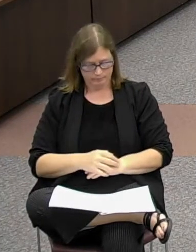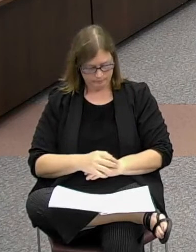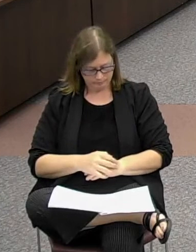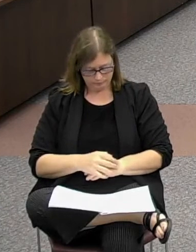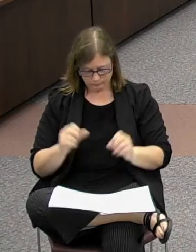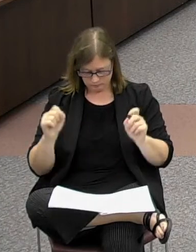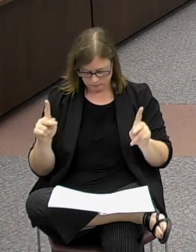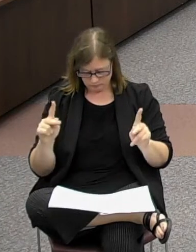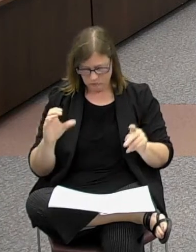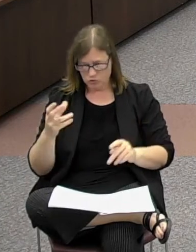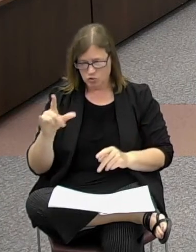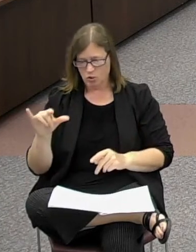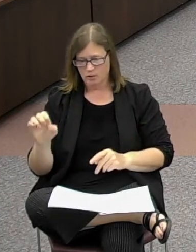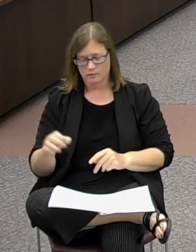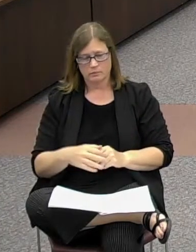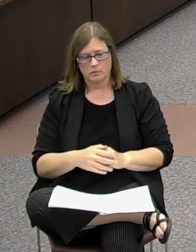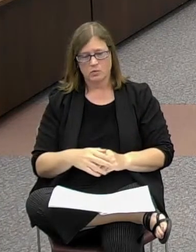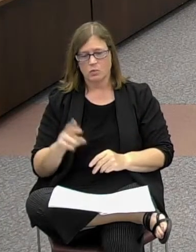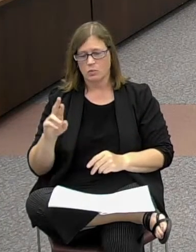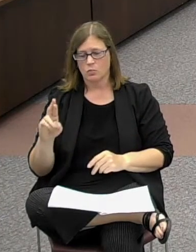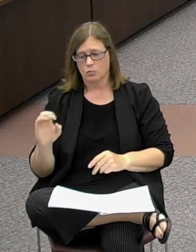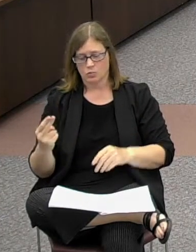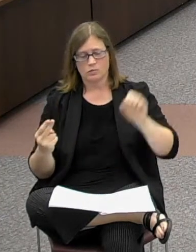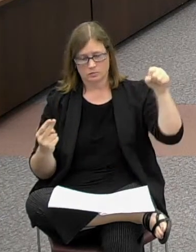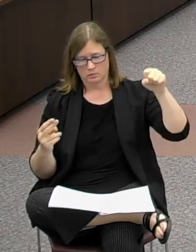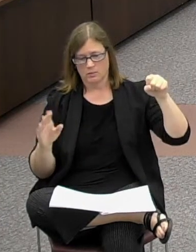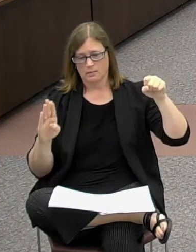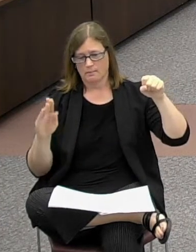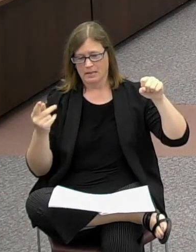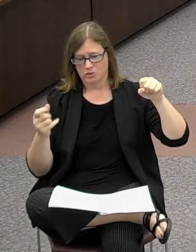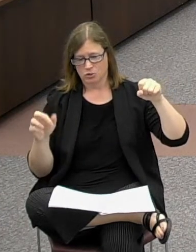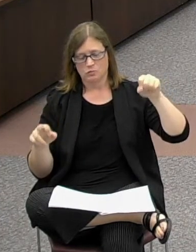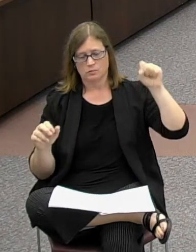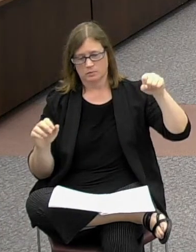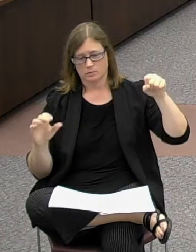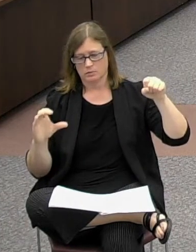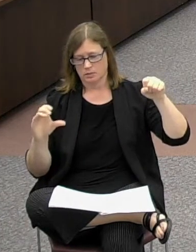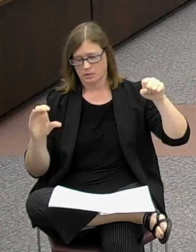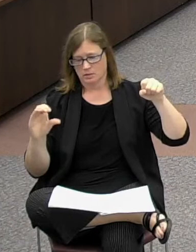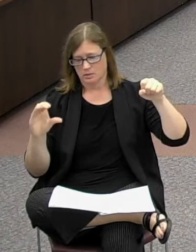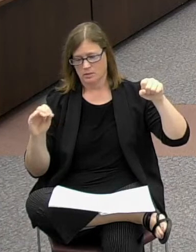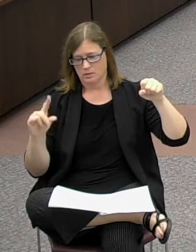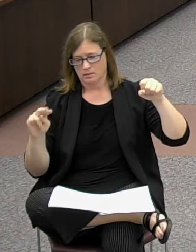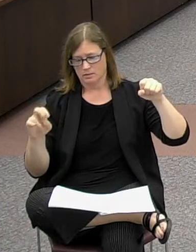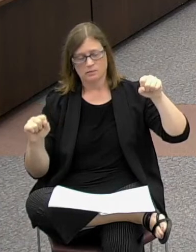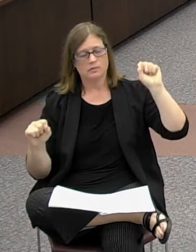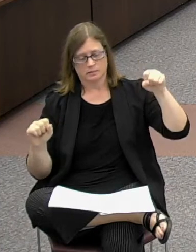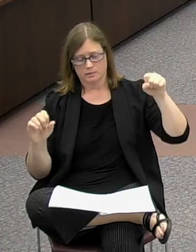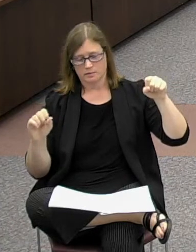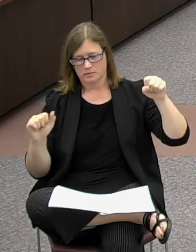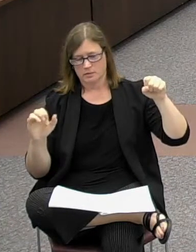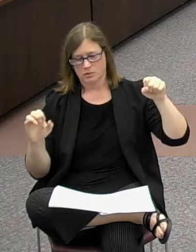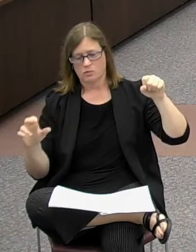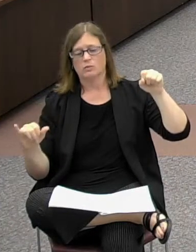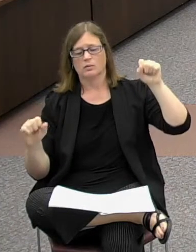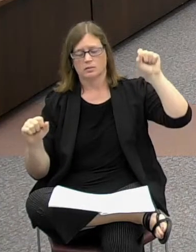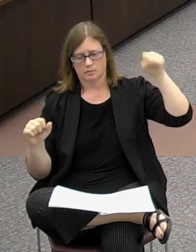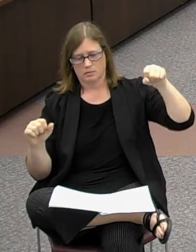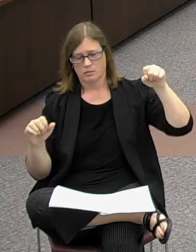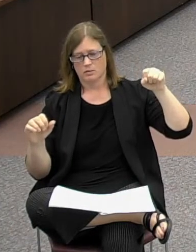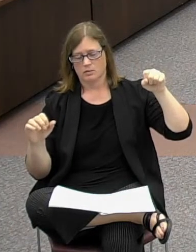All right, Charlie? Ms. Roach? Yes. Dr. Baxter? Yes. Ms. Howard Collins? Yes. Ms. Zine? Yes. Ms. Glan? Yes.